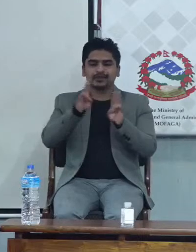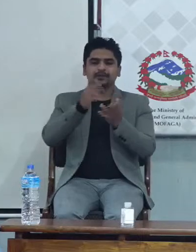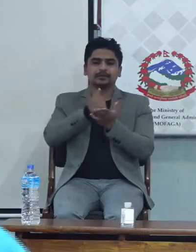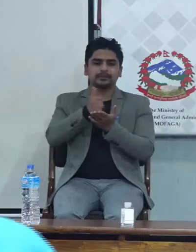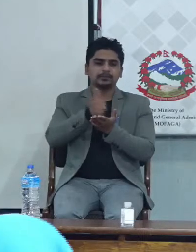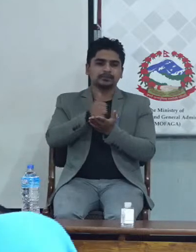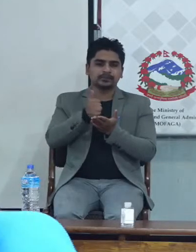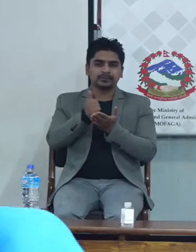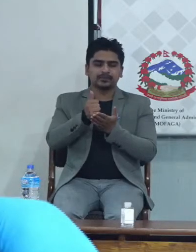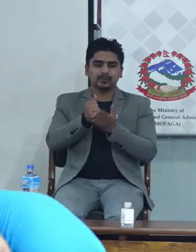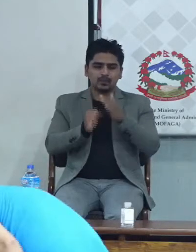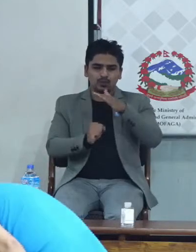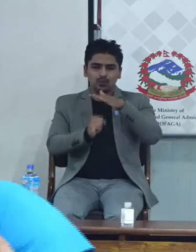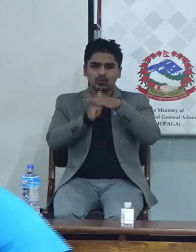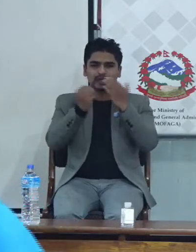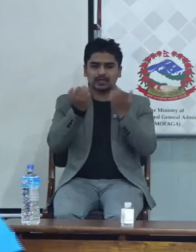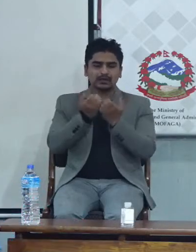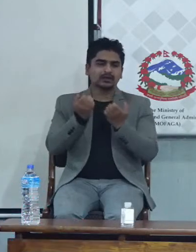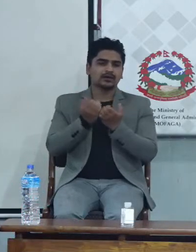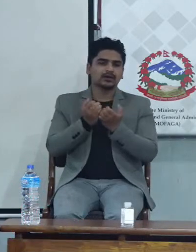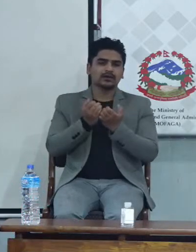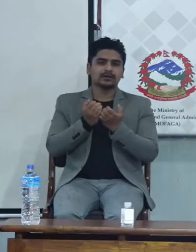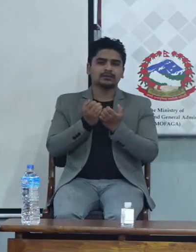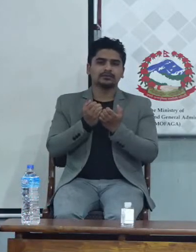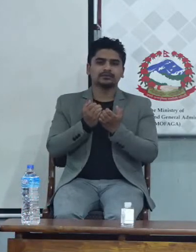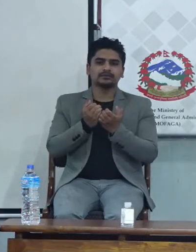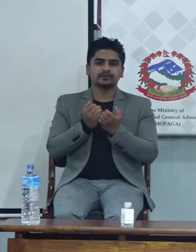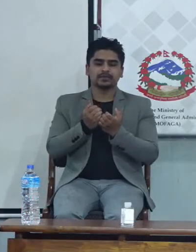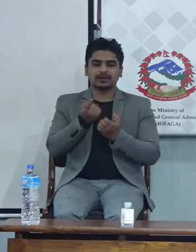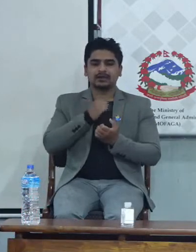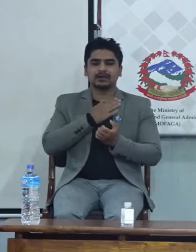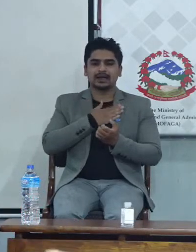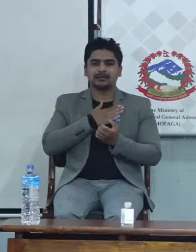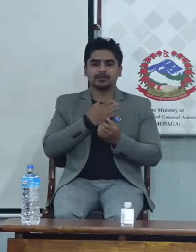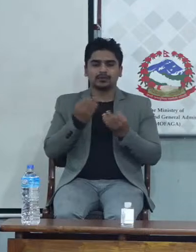this is kind of from the meditating techniques,